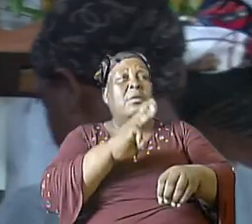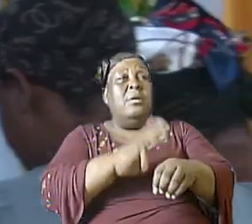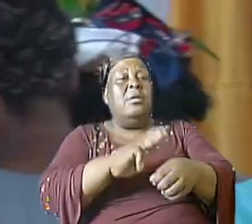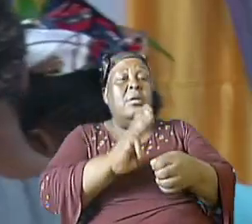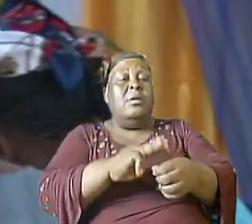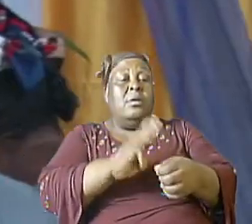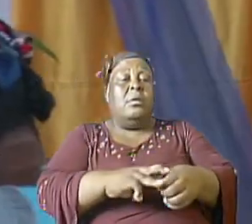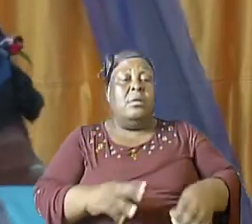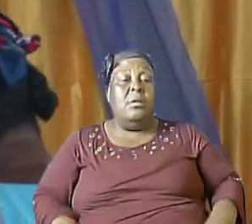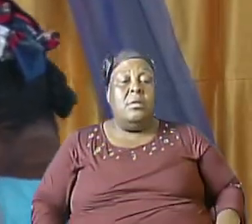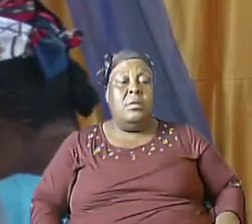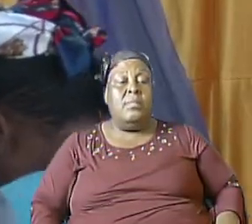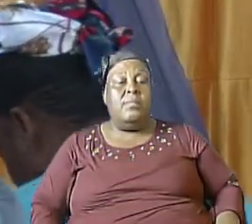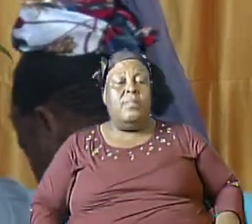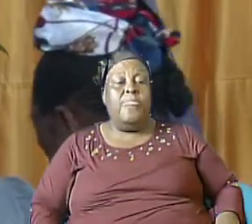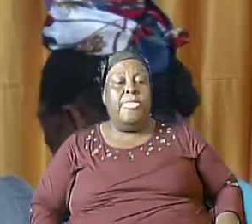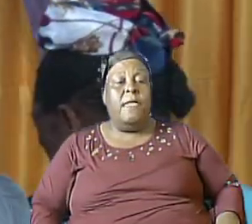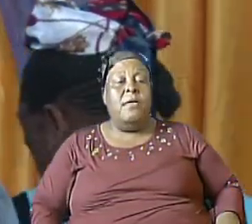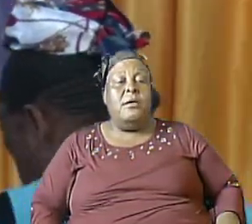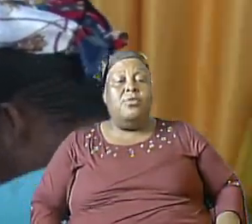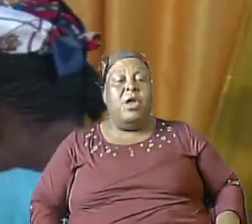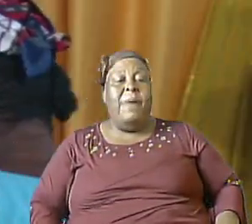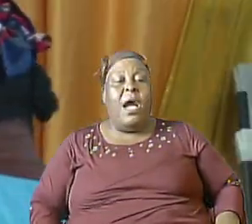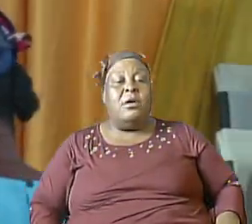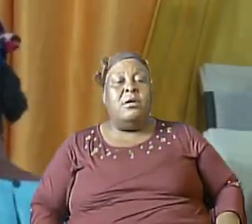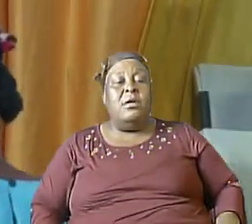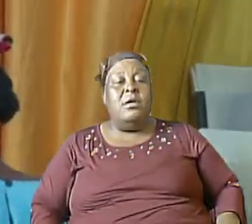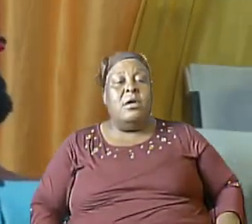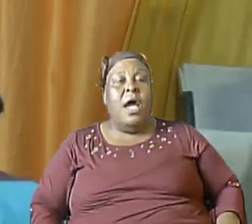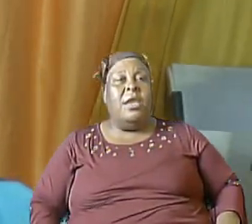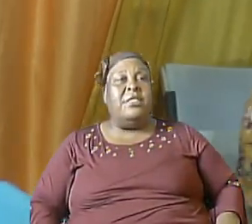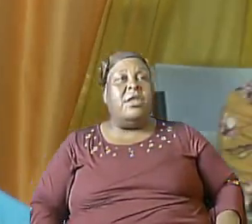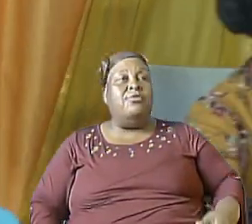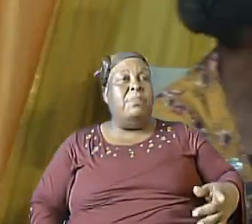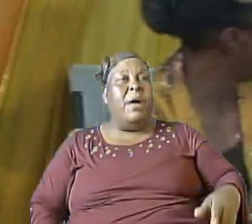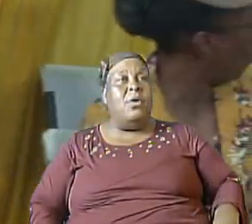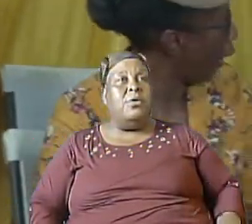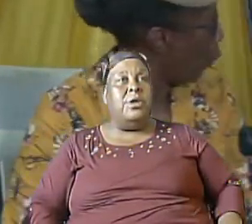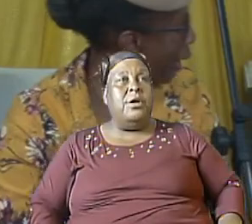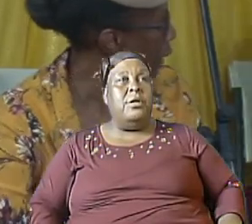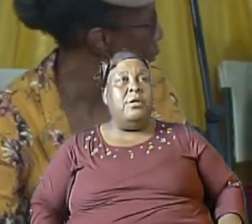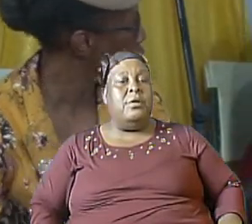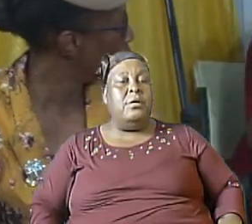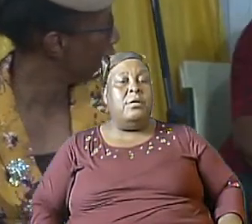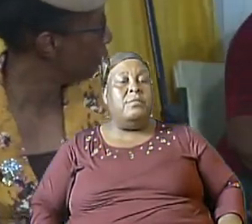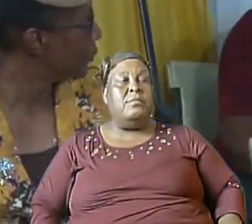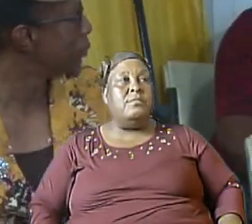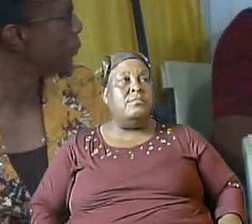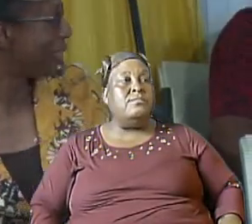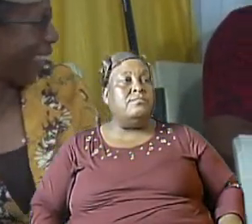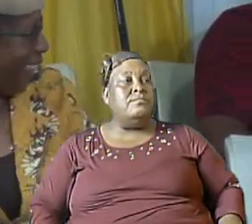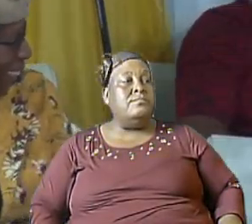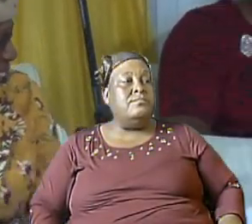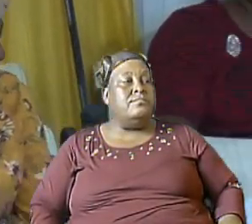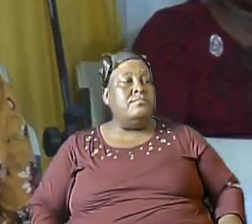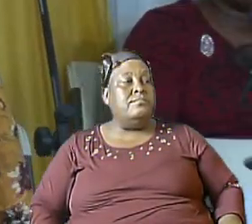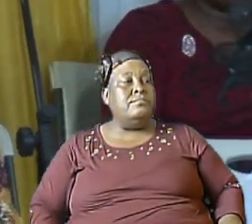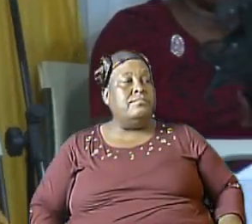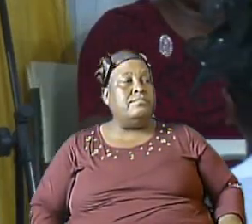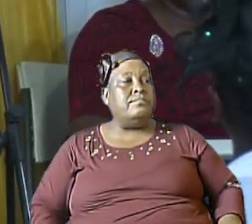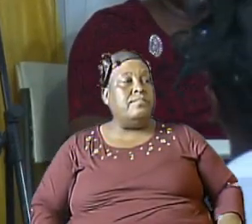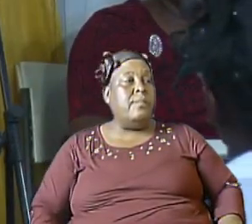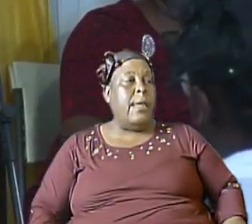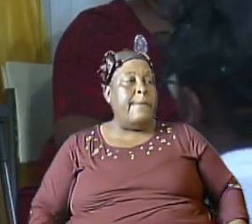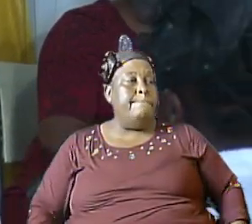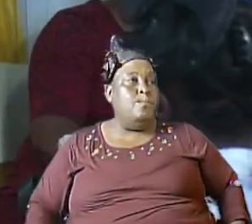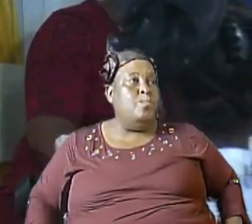you. There's a way that seemeth right unto a man, but the end thereof are